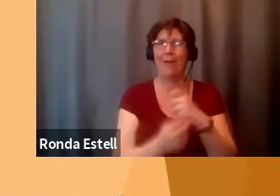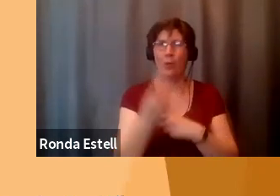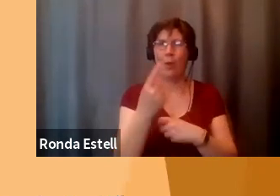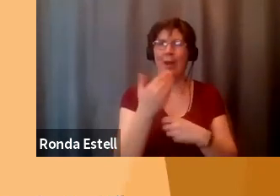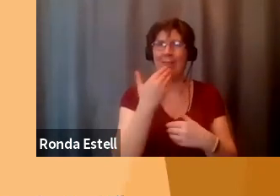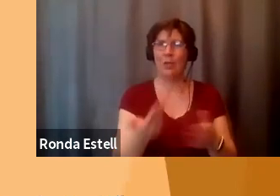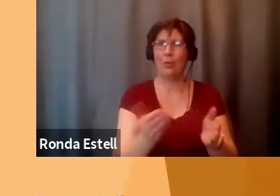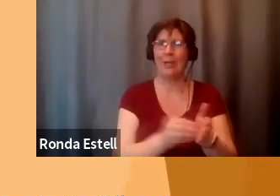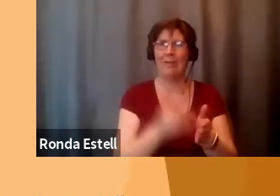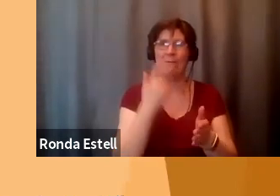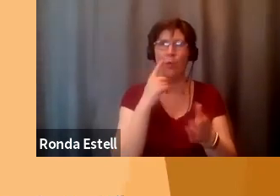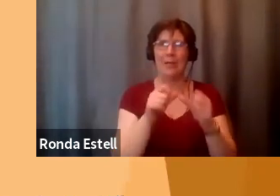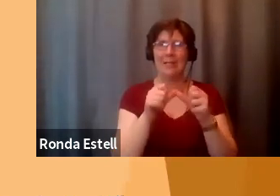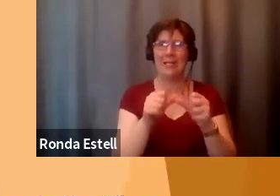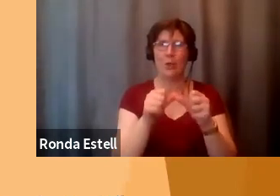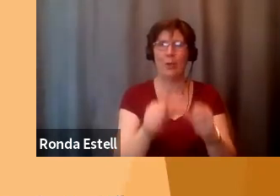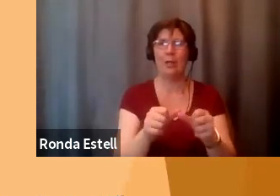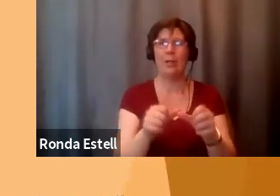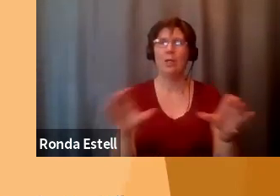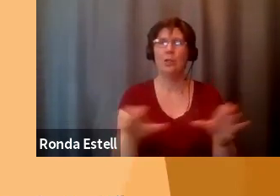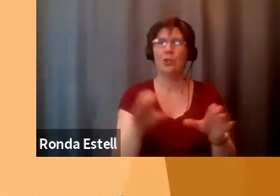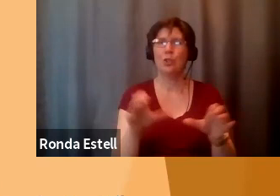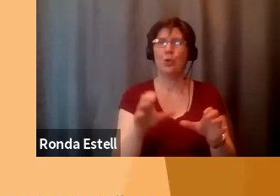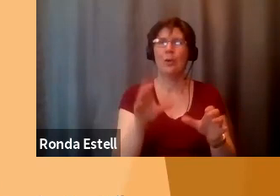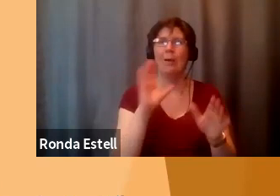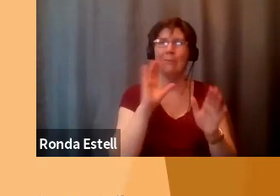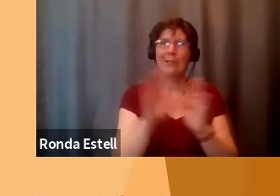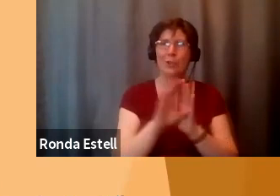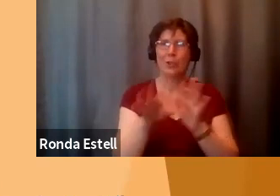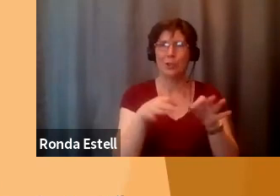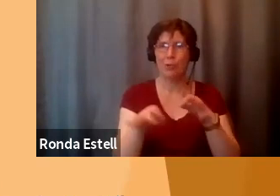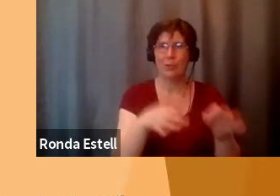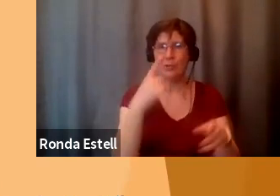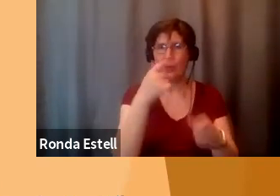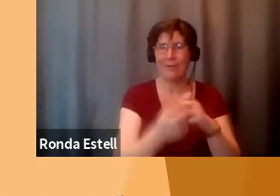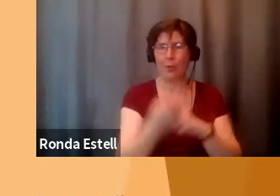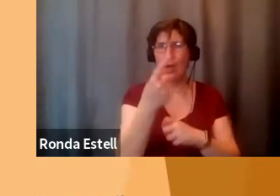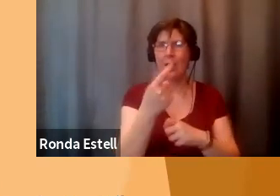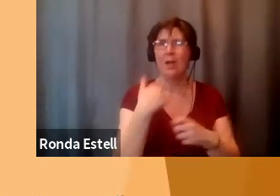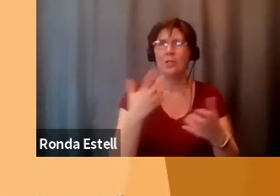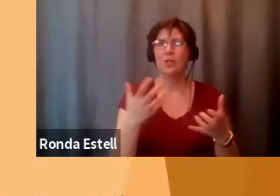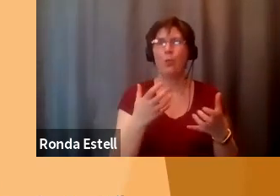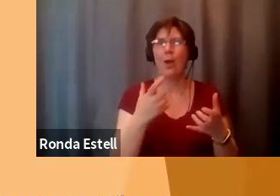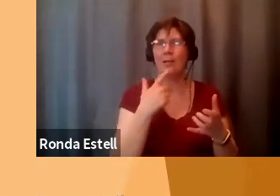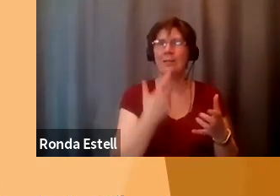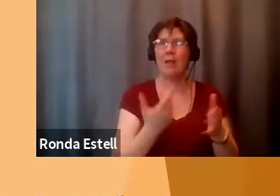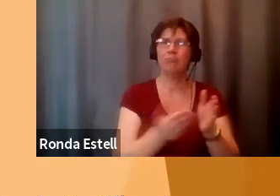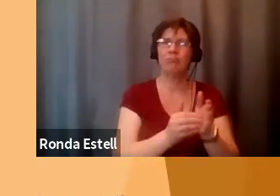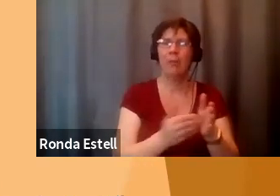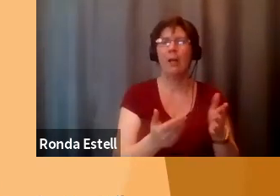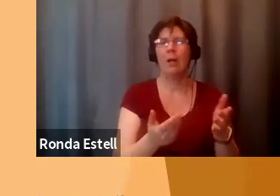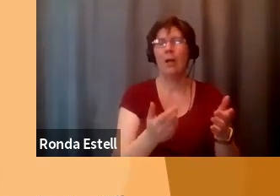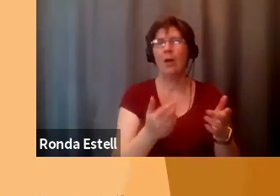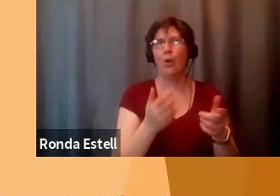you again for continuously doing image descriptions for everyone. So I just want to kind of iterate what Amy has